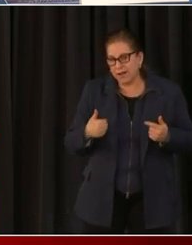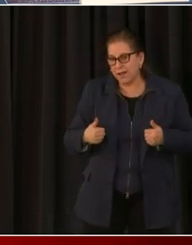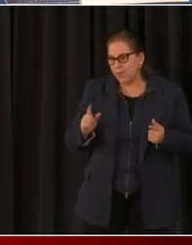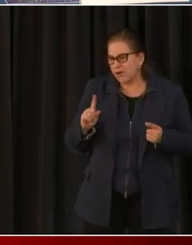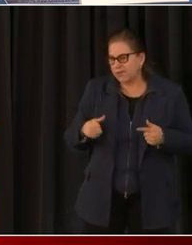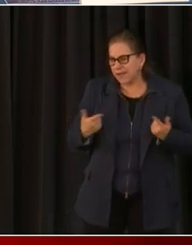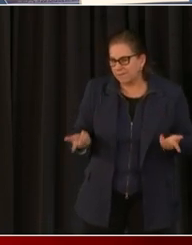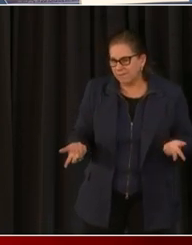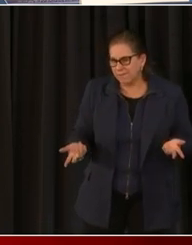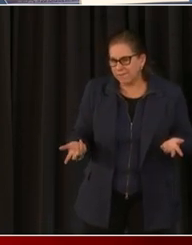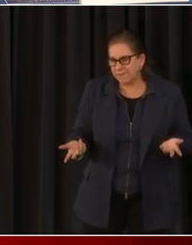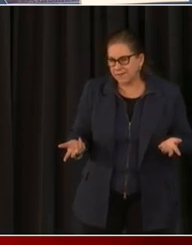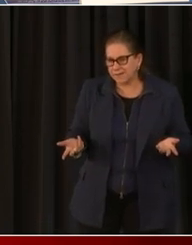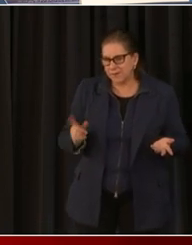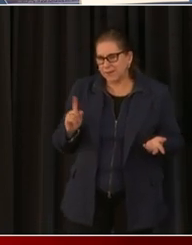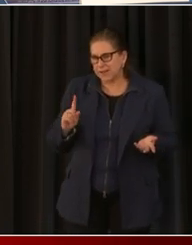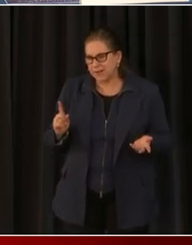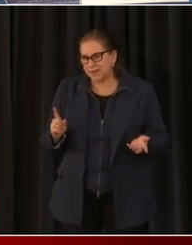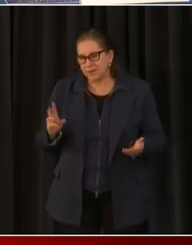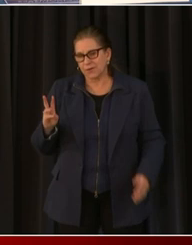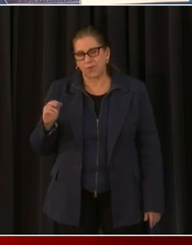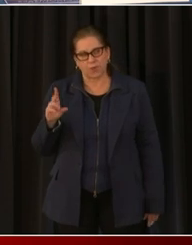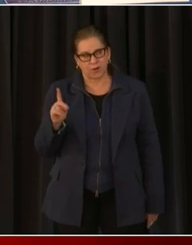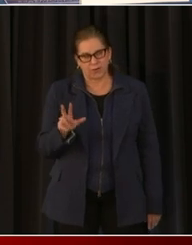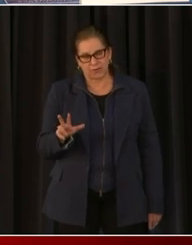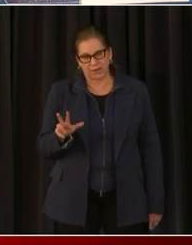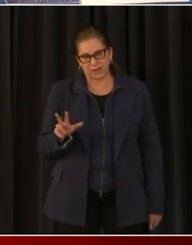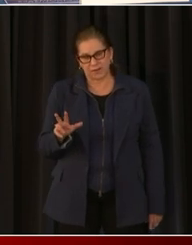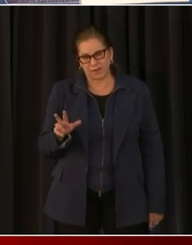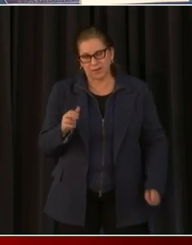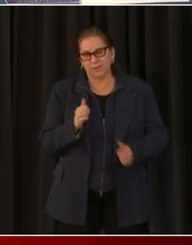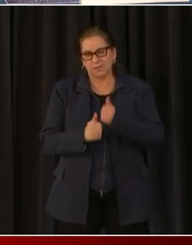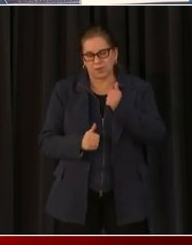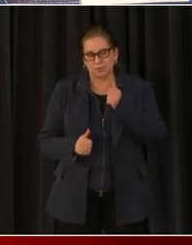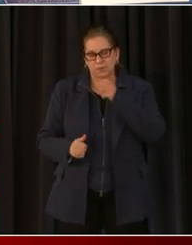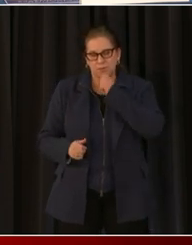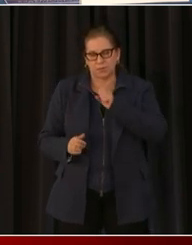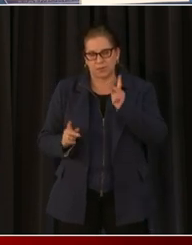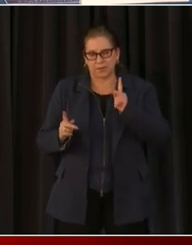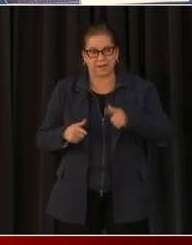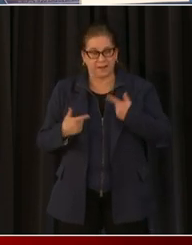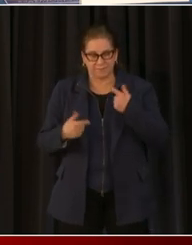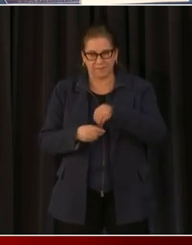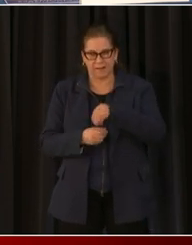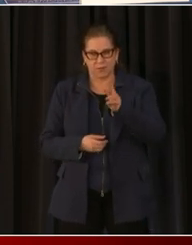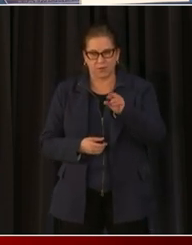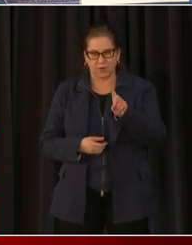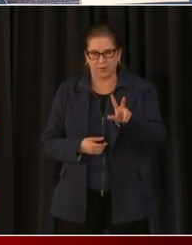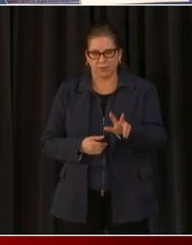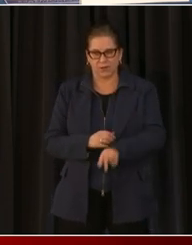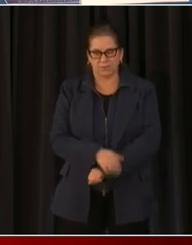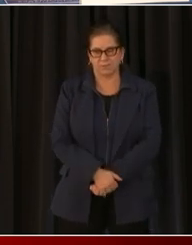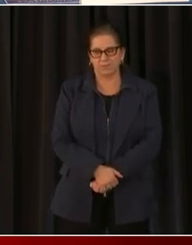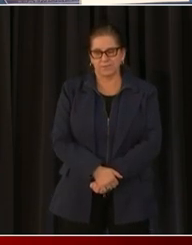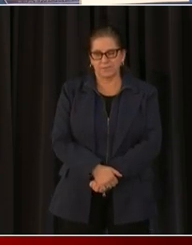over 65 based on where the number of residents over 65 live. Now, we still have a ways to go in improving